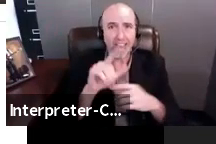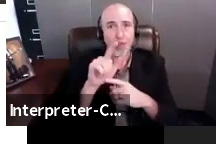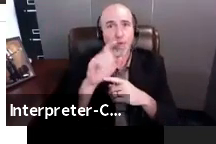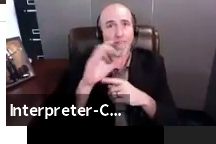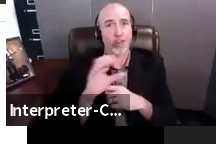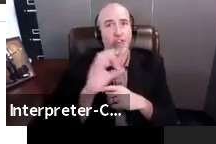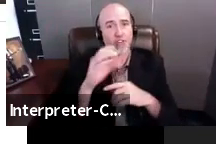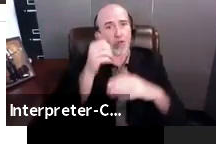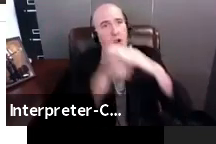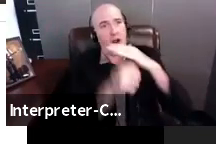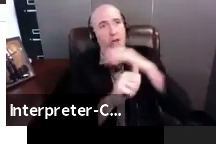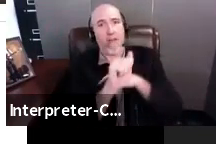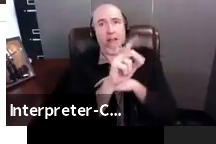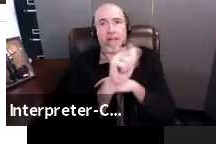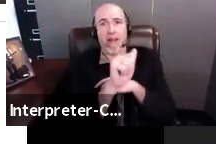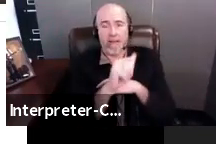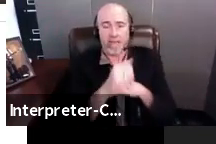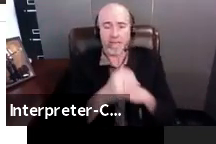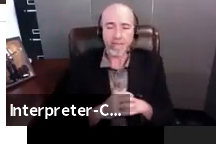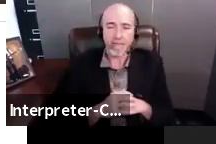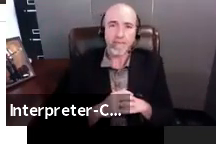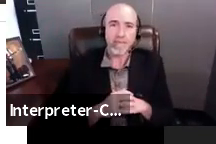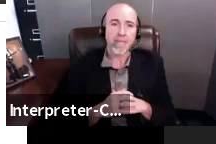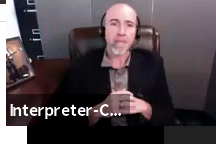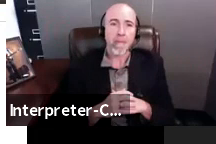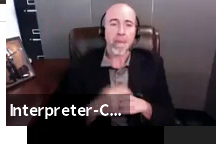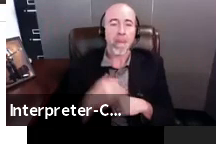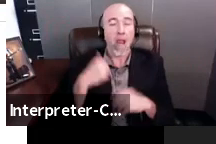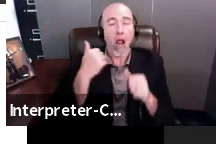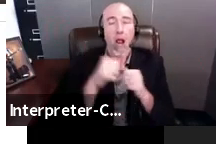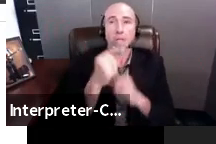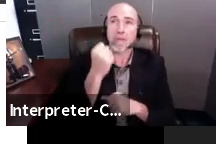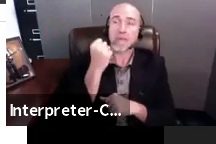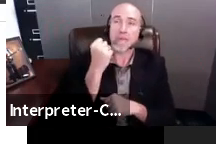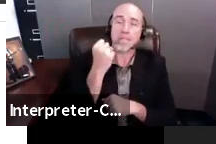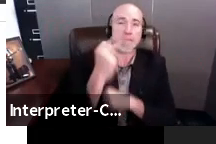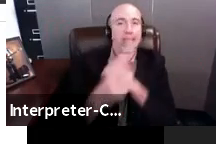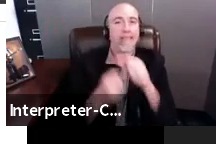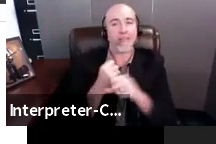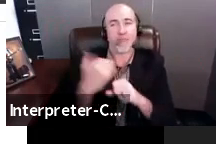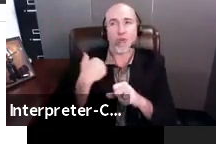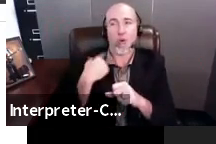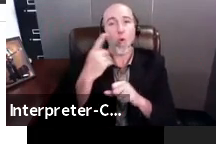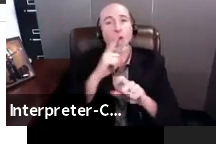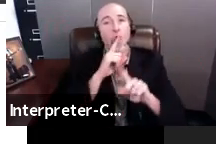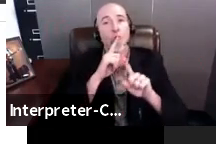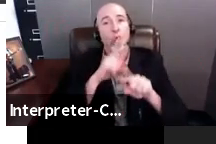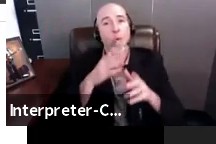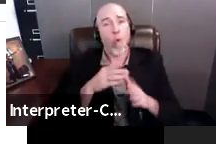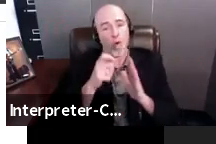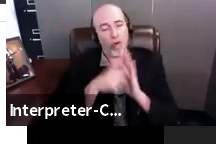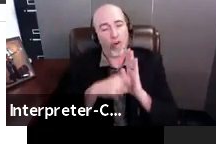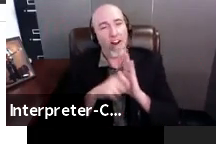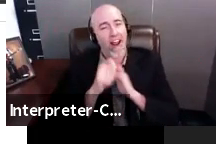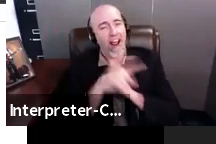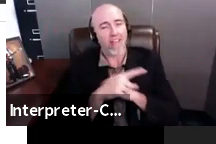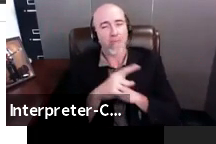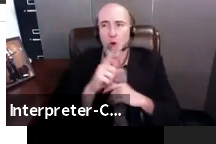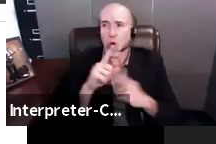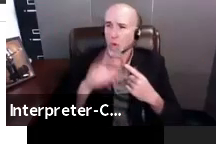ADA. I remember many years ago, a reporter once asked me when we would be finished implementing the